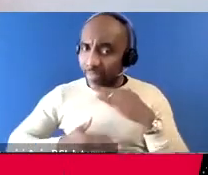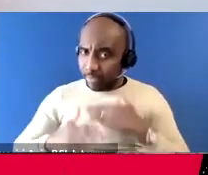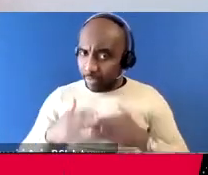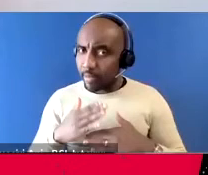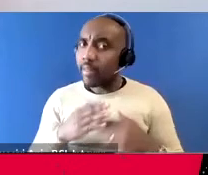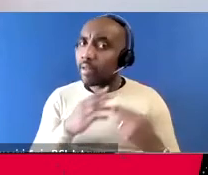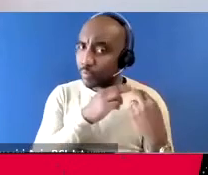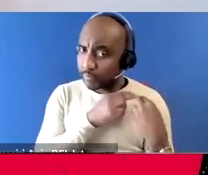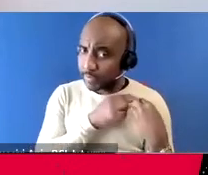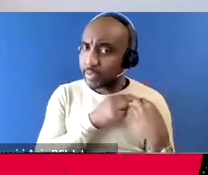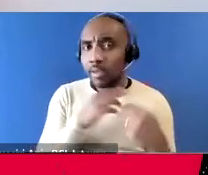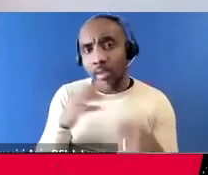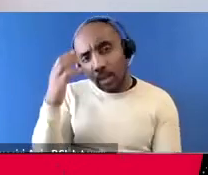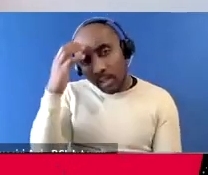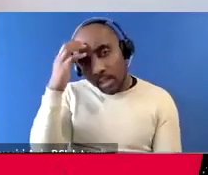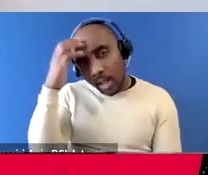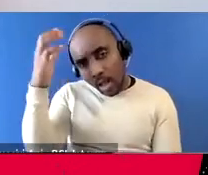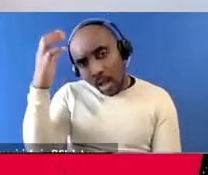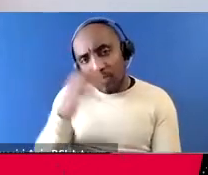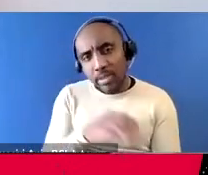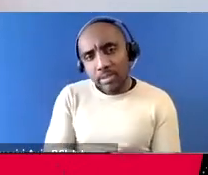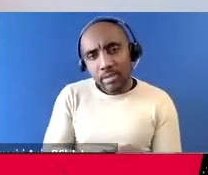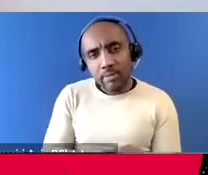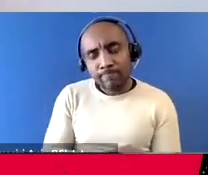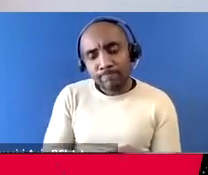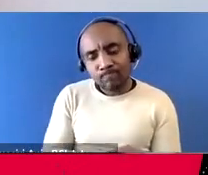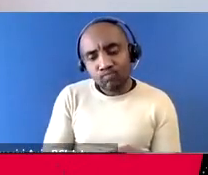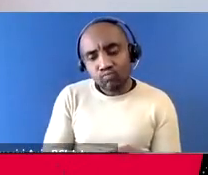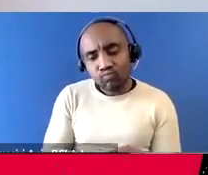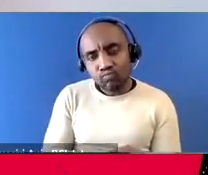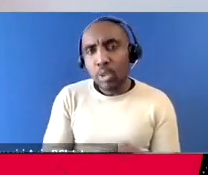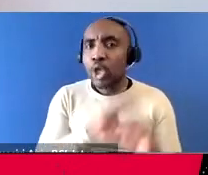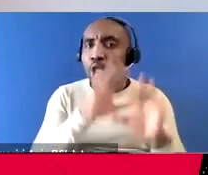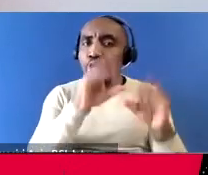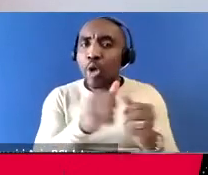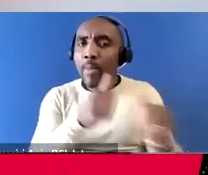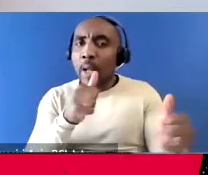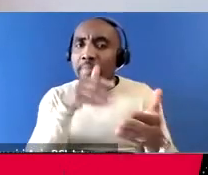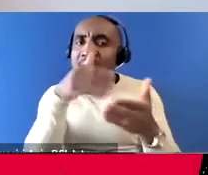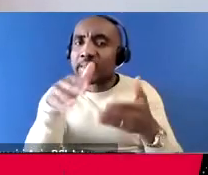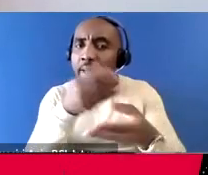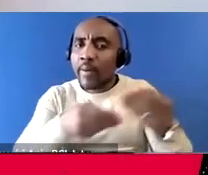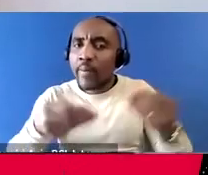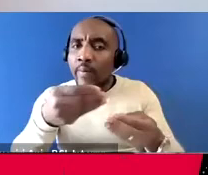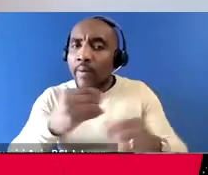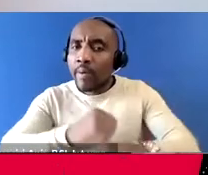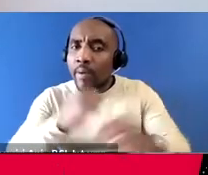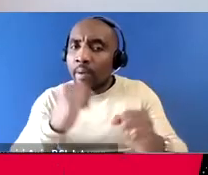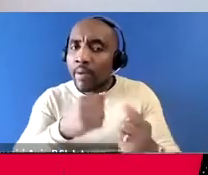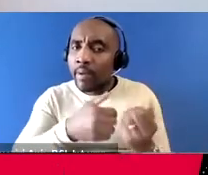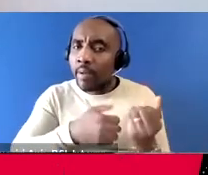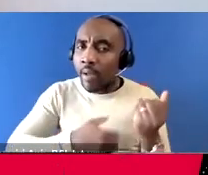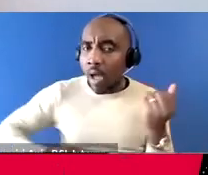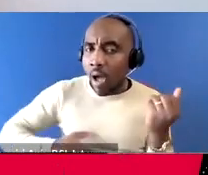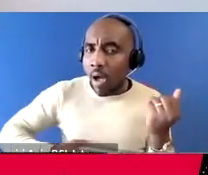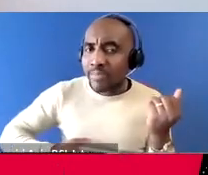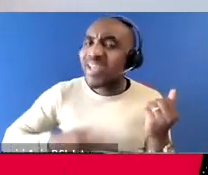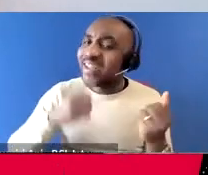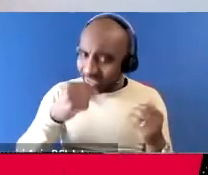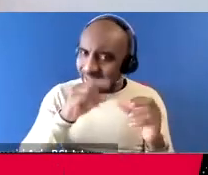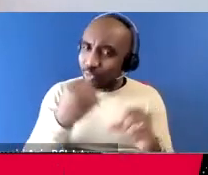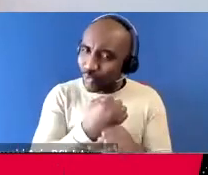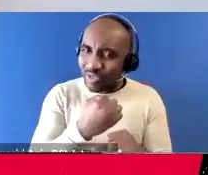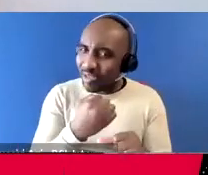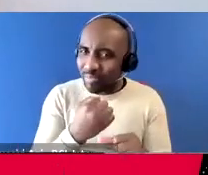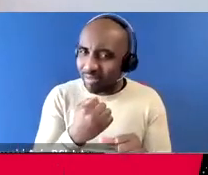the situation in Yemen, since they have been involved in a way or another, the situation in Yemen requires much more